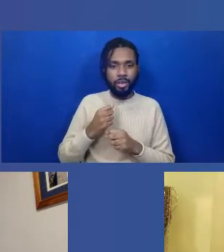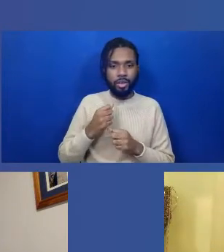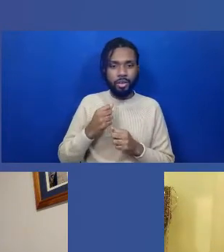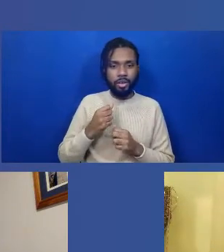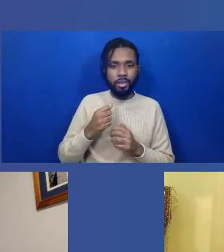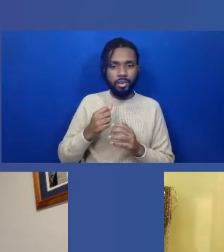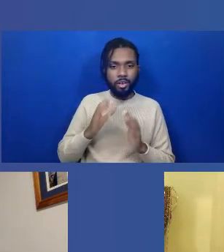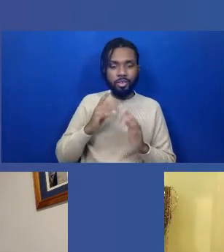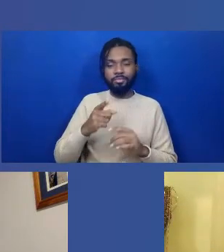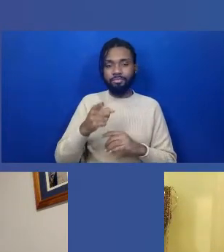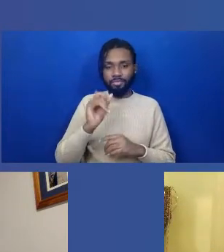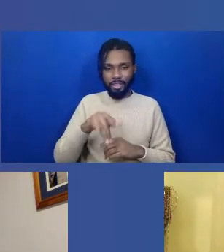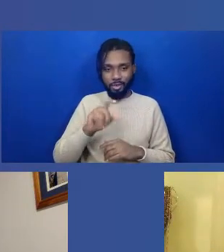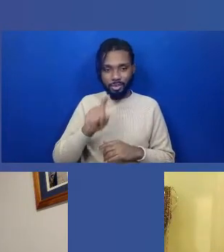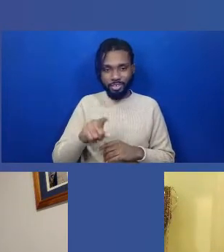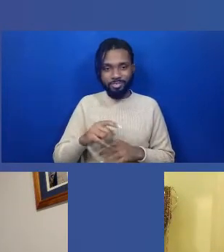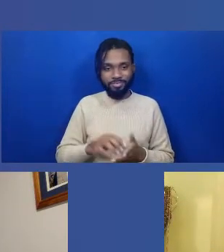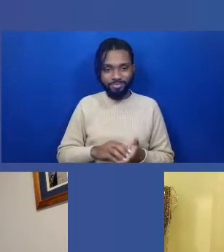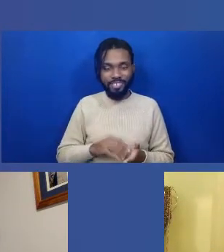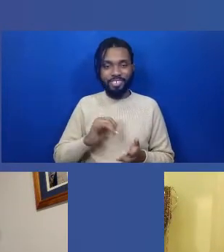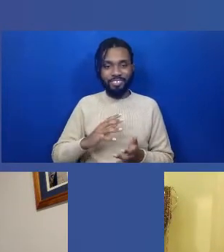yeah, there's that question. Ooh, fancy.